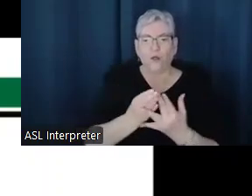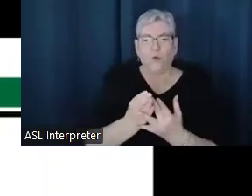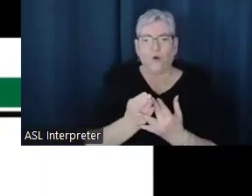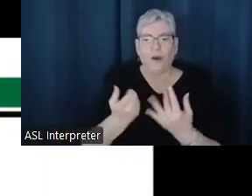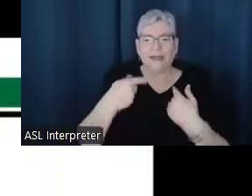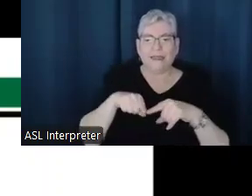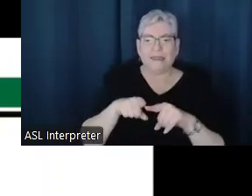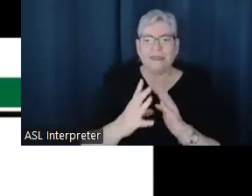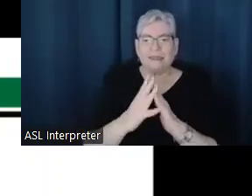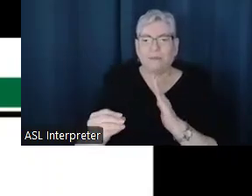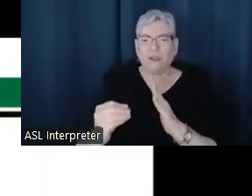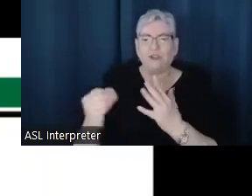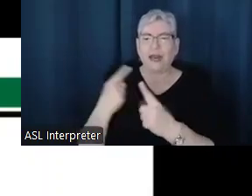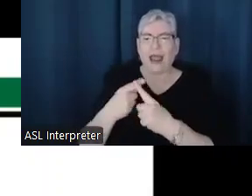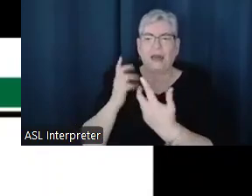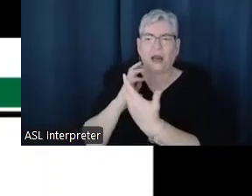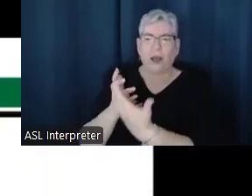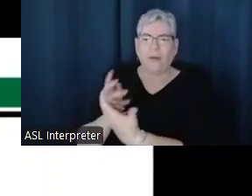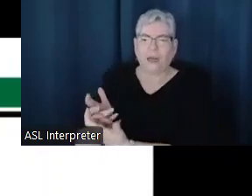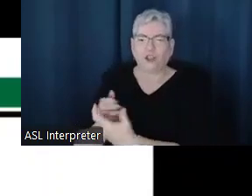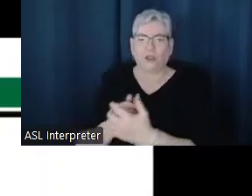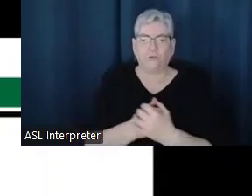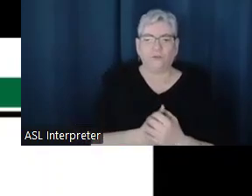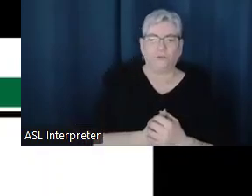talk about those things. Go ahead.